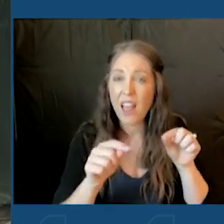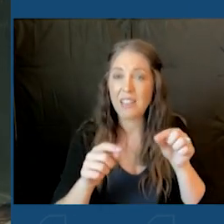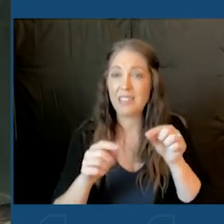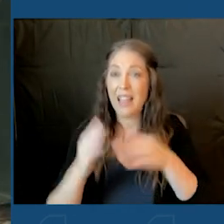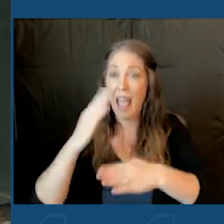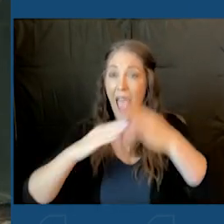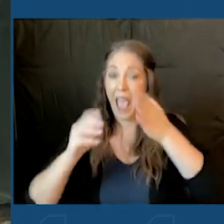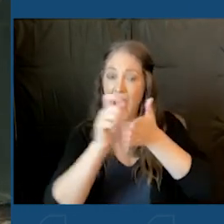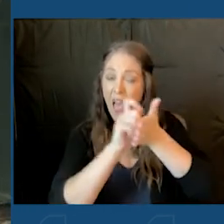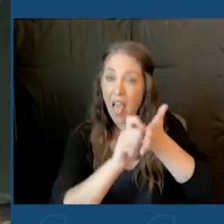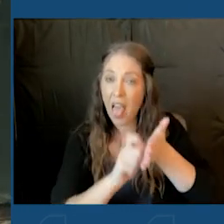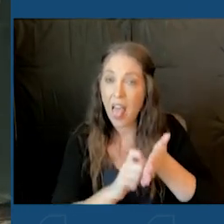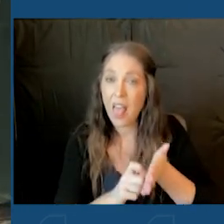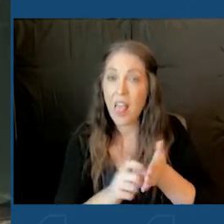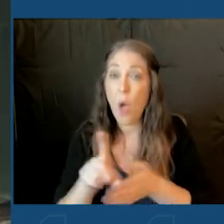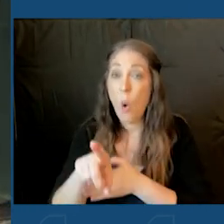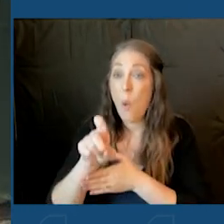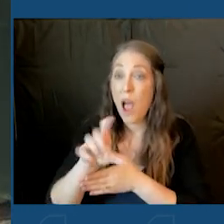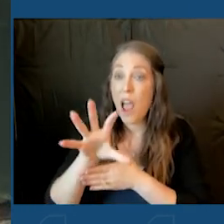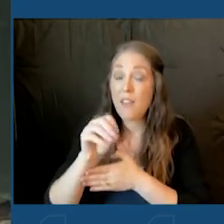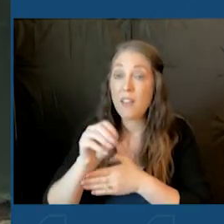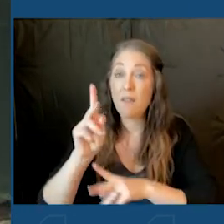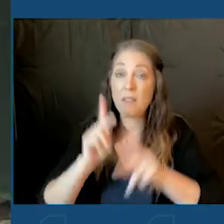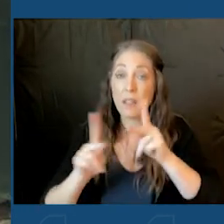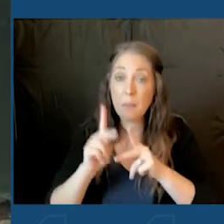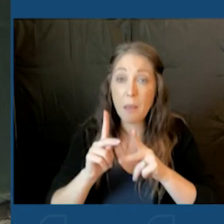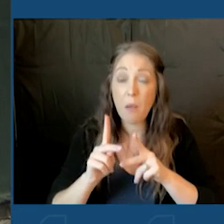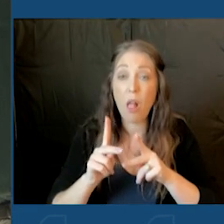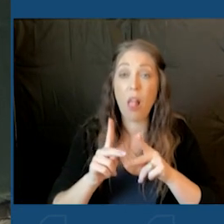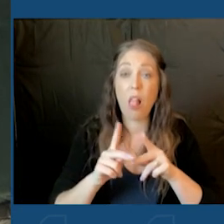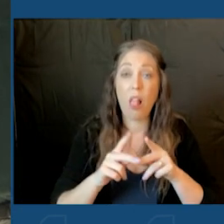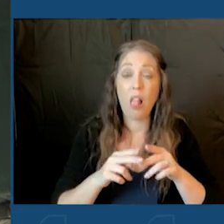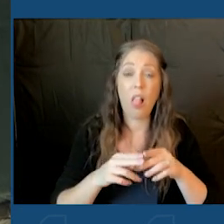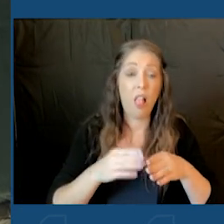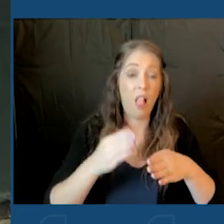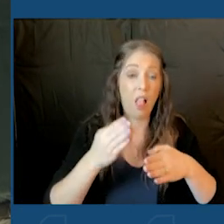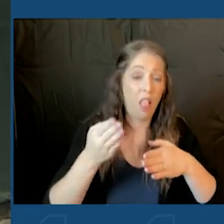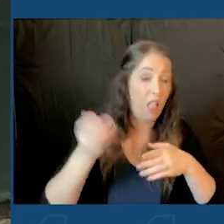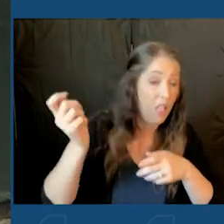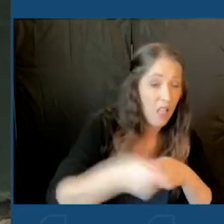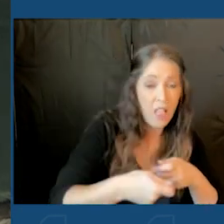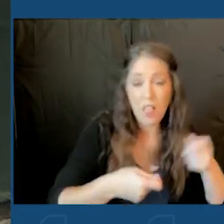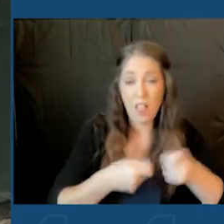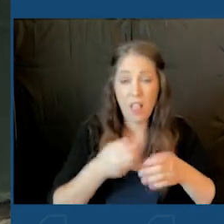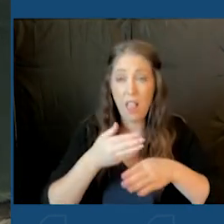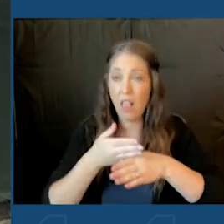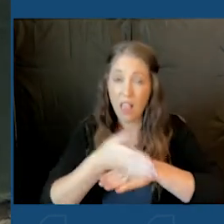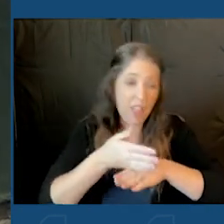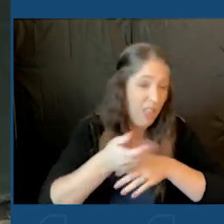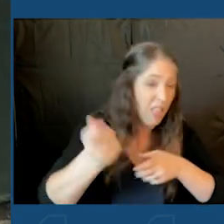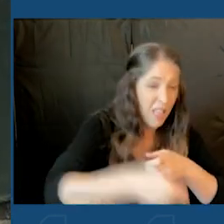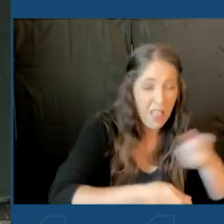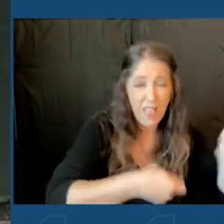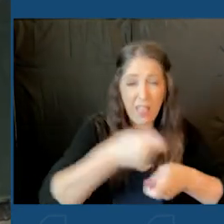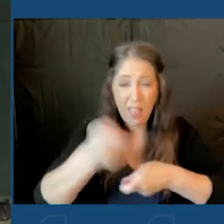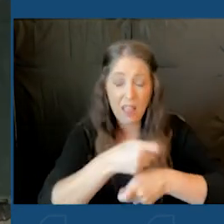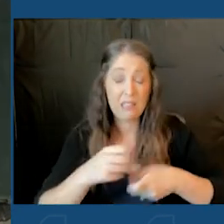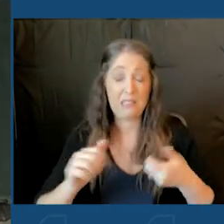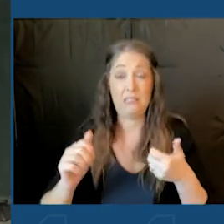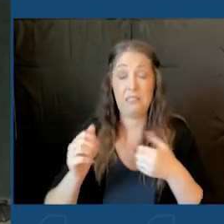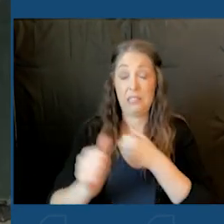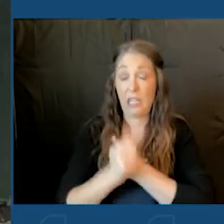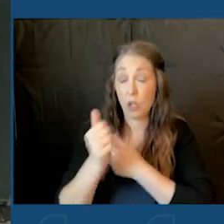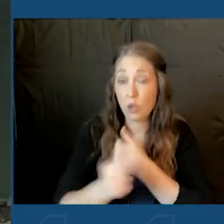150 people on the ground cutting through the trees by hand. It's dangerous work, it's grueling work, and that's what they have to do because of